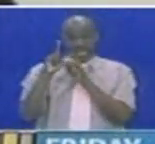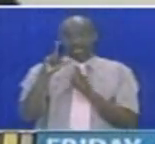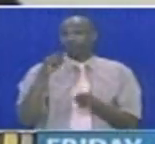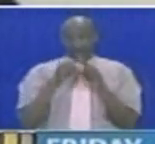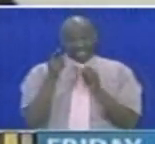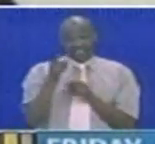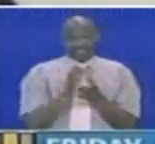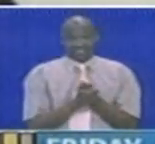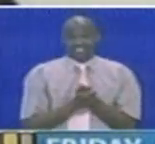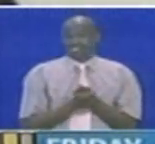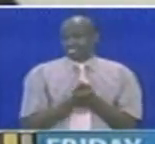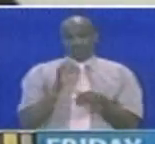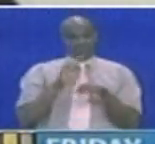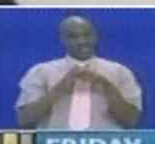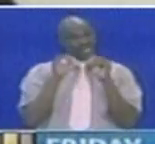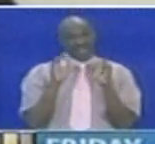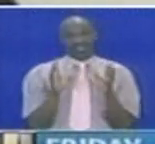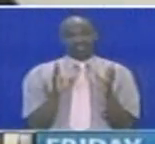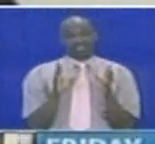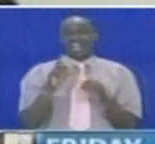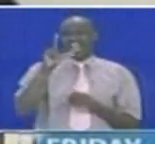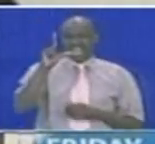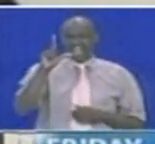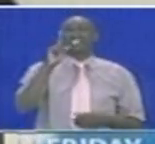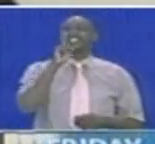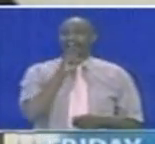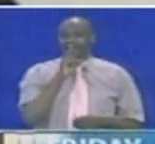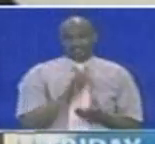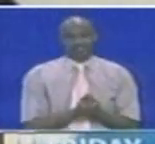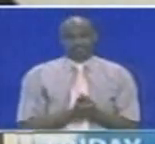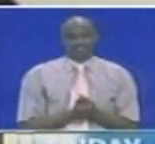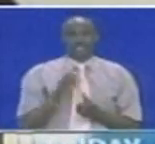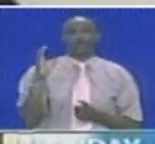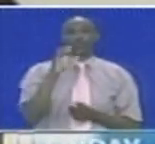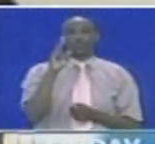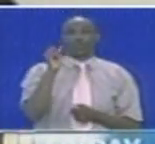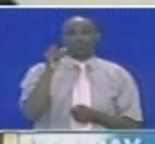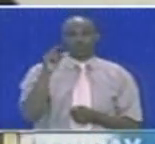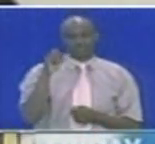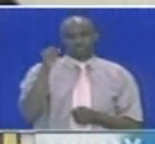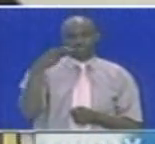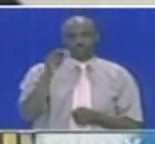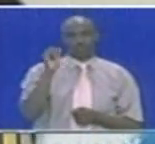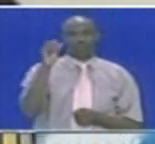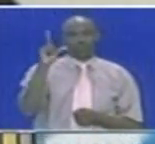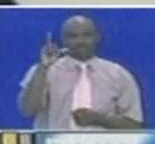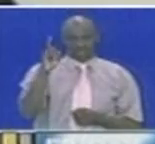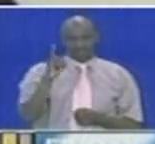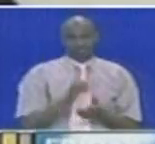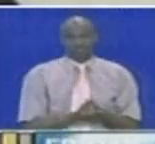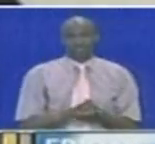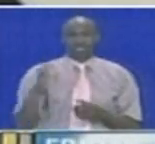words, which is not the case. Letter L is silent. So we say should,